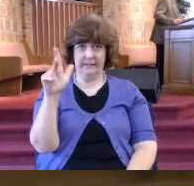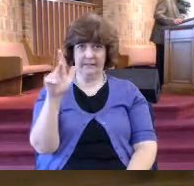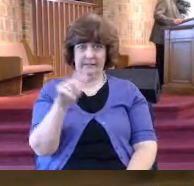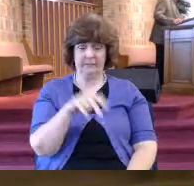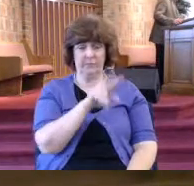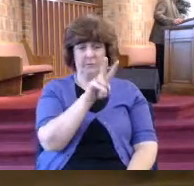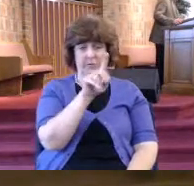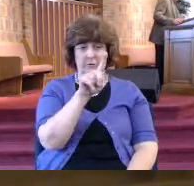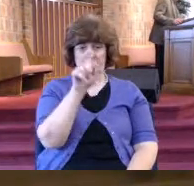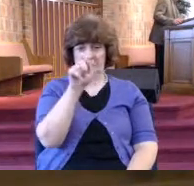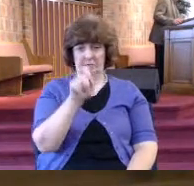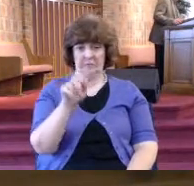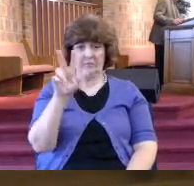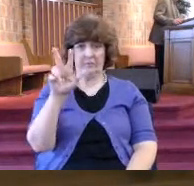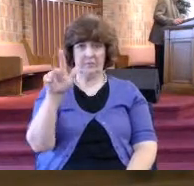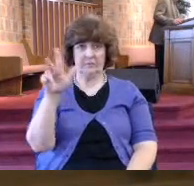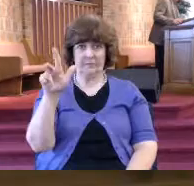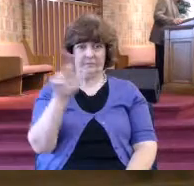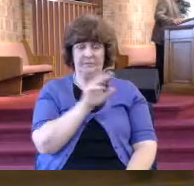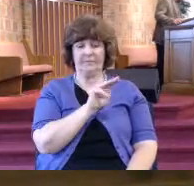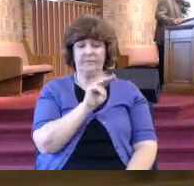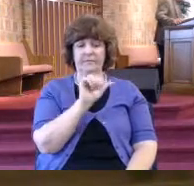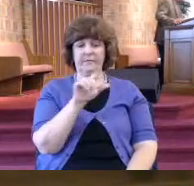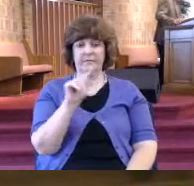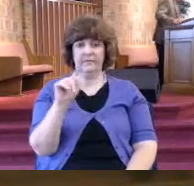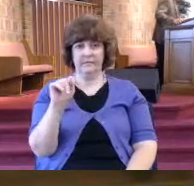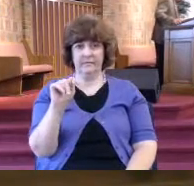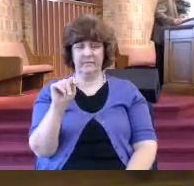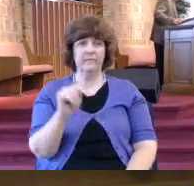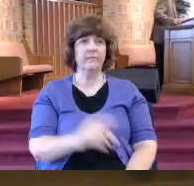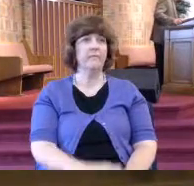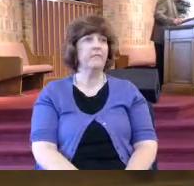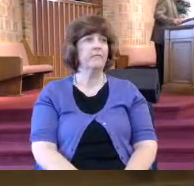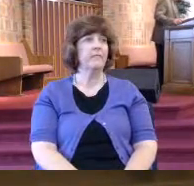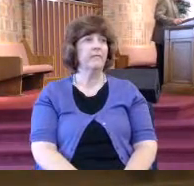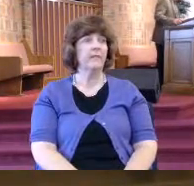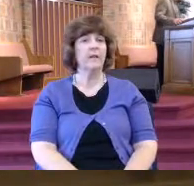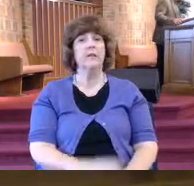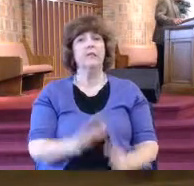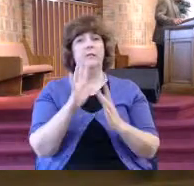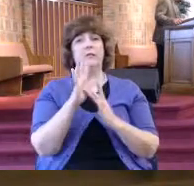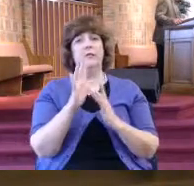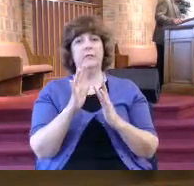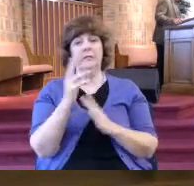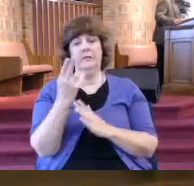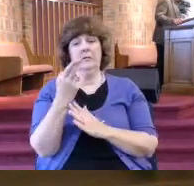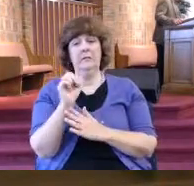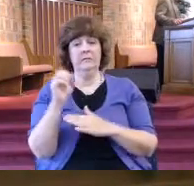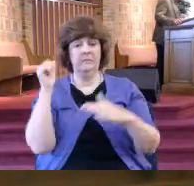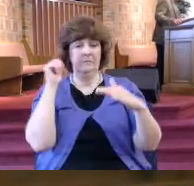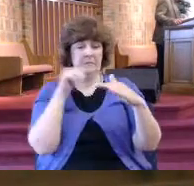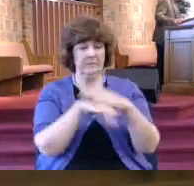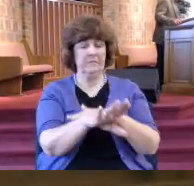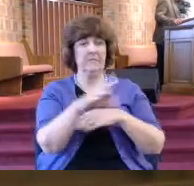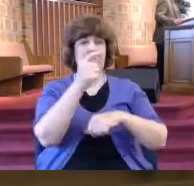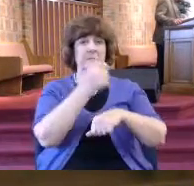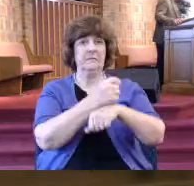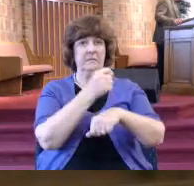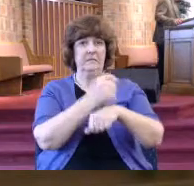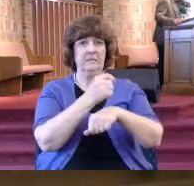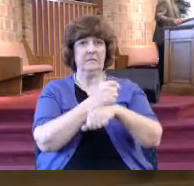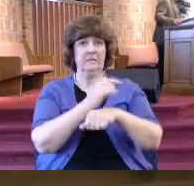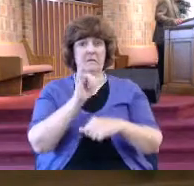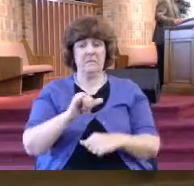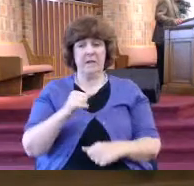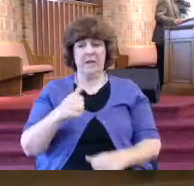21, 23rd verse. "Now when he came into the temple, the chief priests and the elders of the people confronted